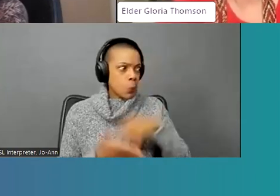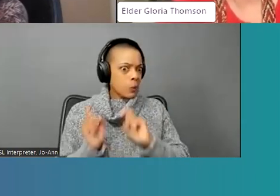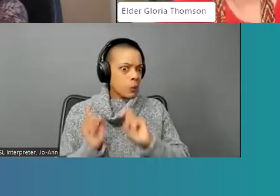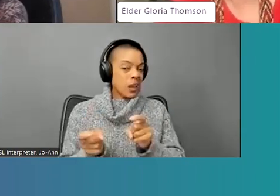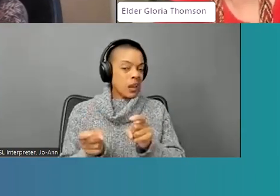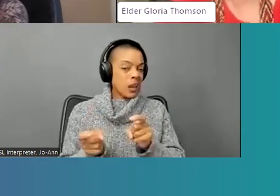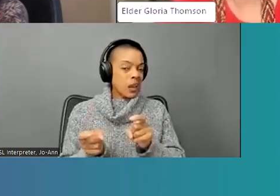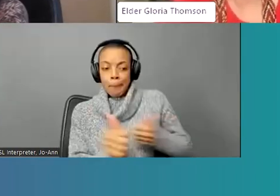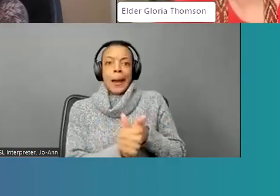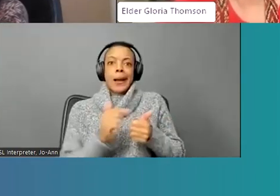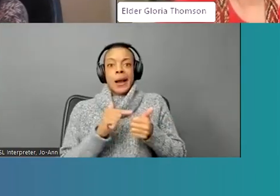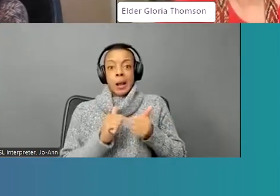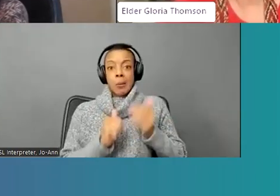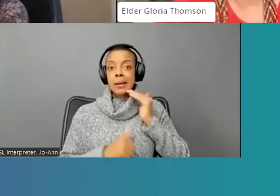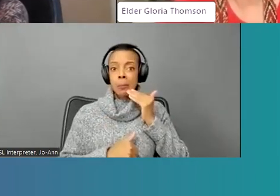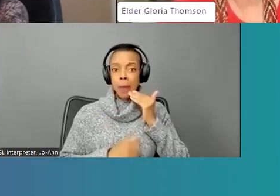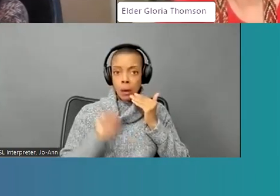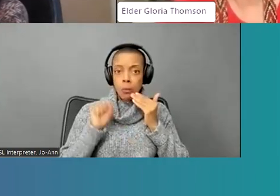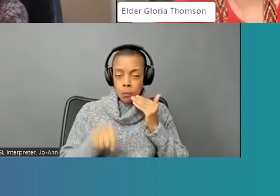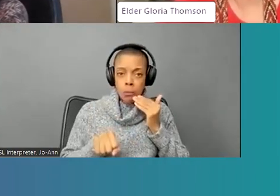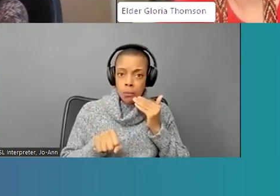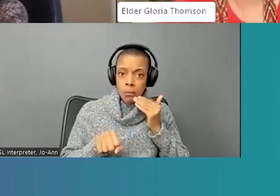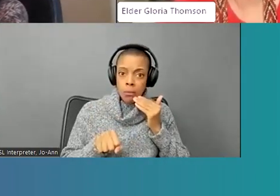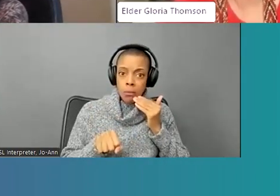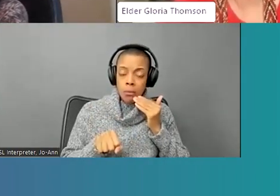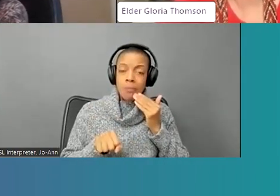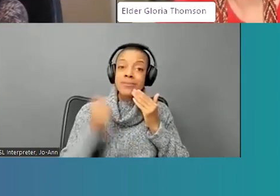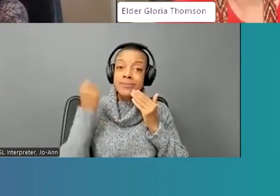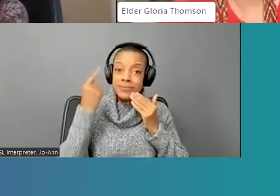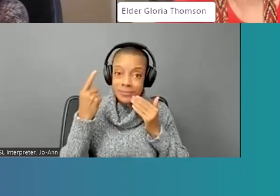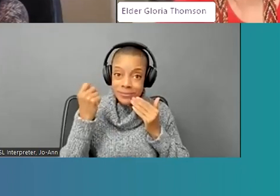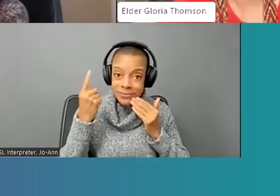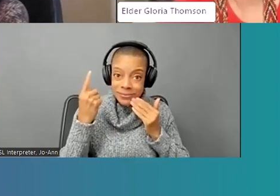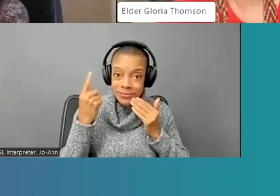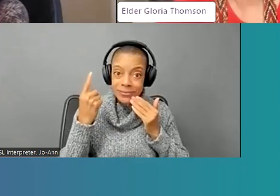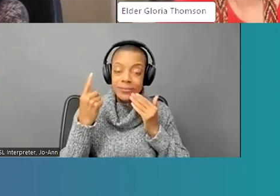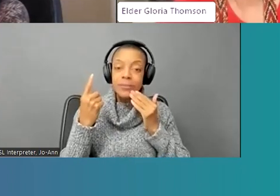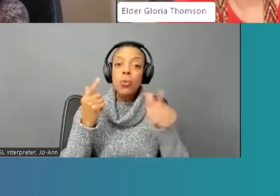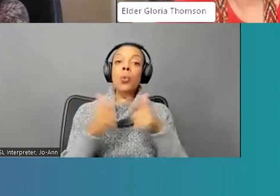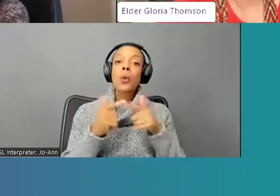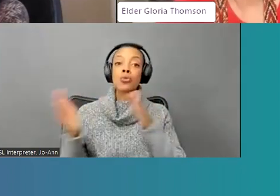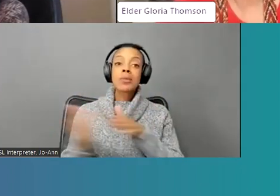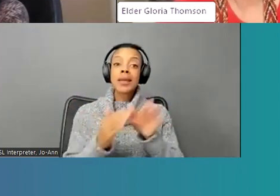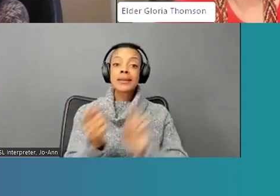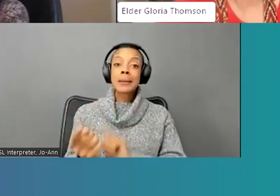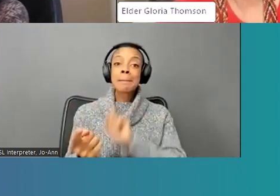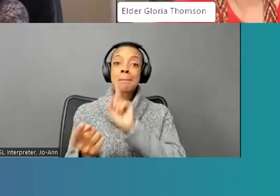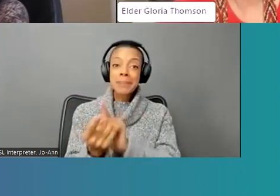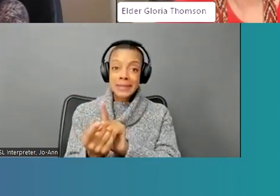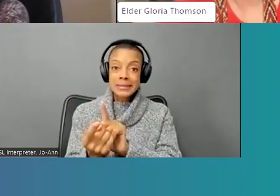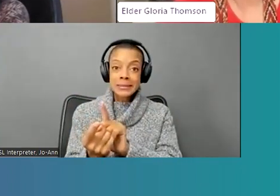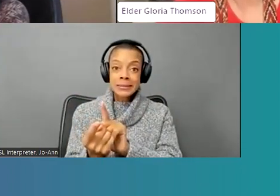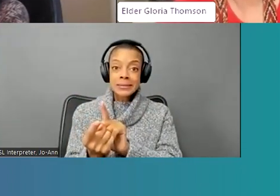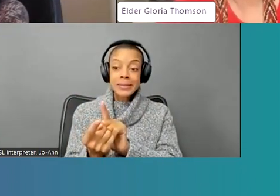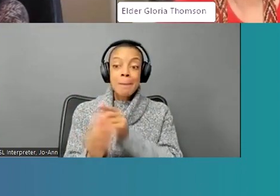but you make arrangement to meet them, then before you